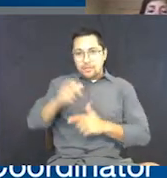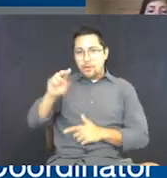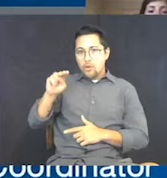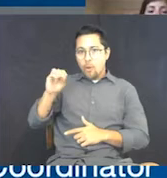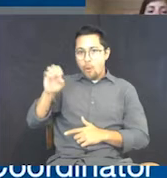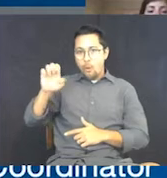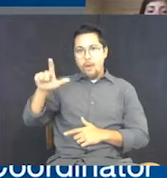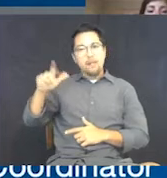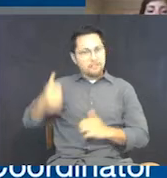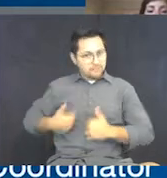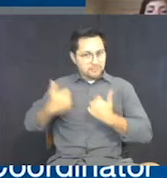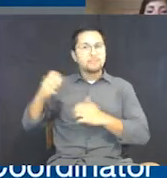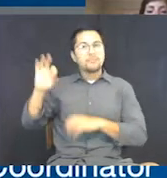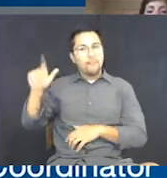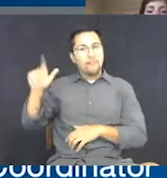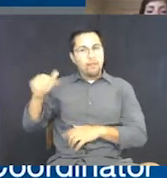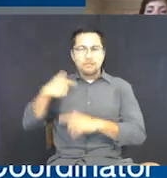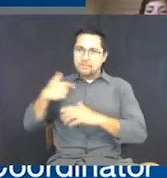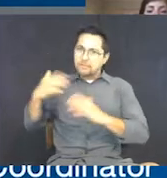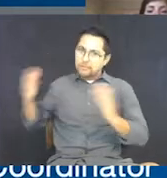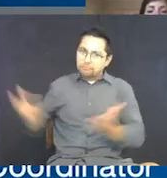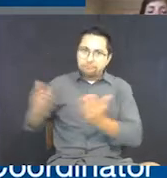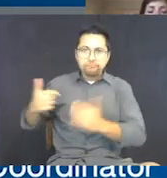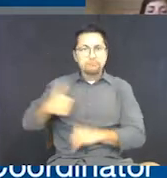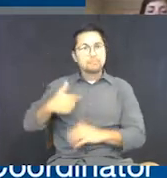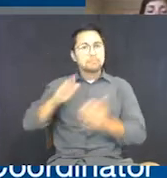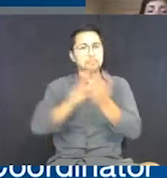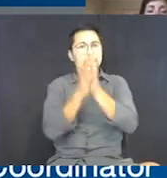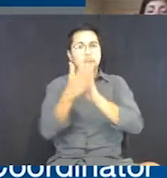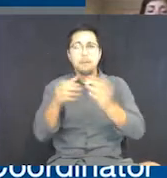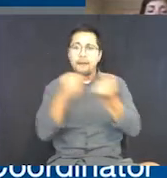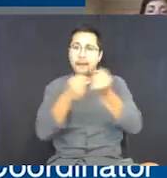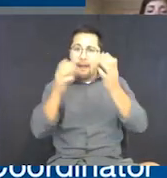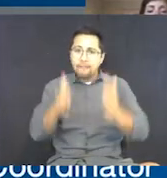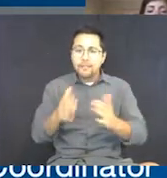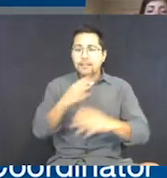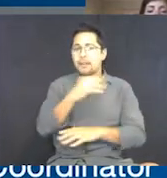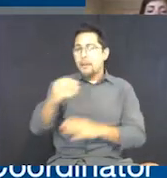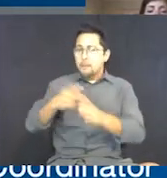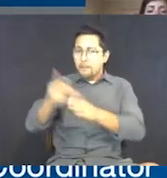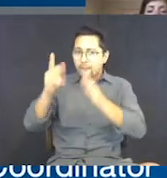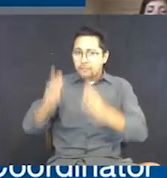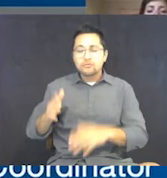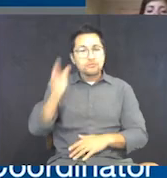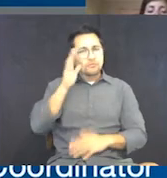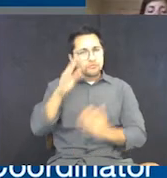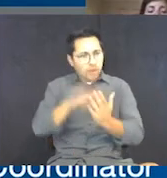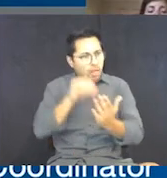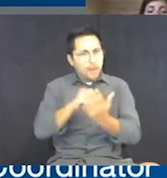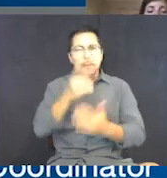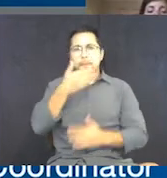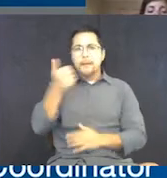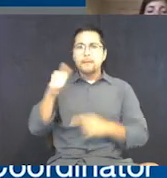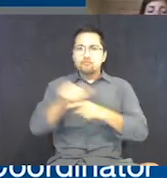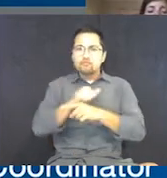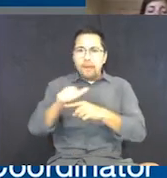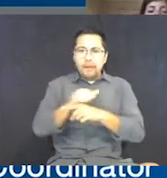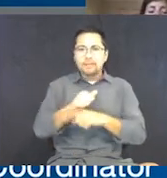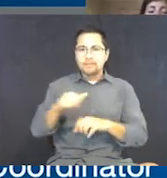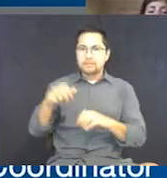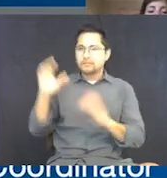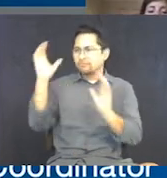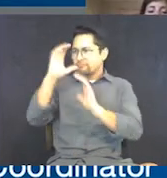definitely motivated me as an advocate and a professional to learn best practices and seek out tools that lead to